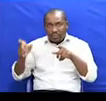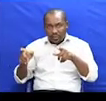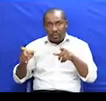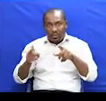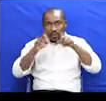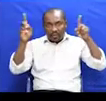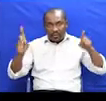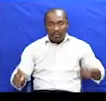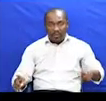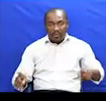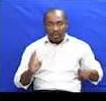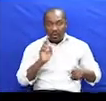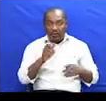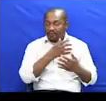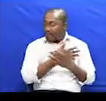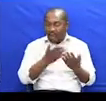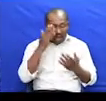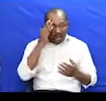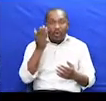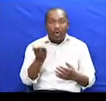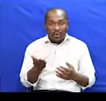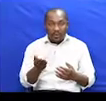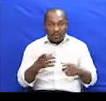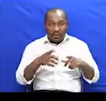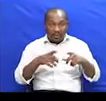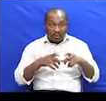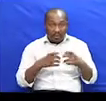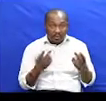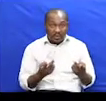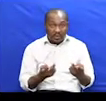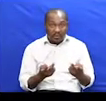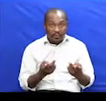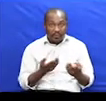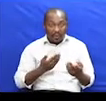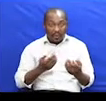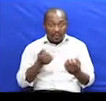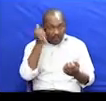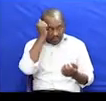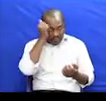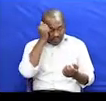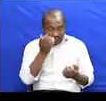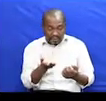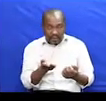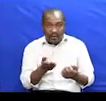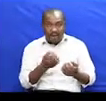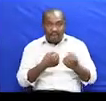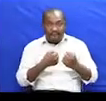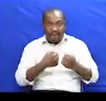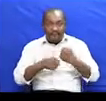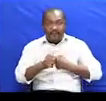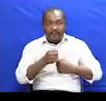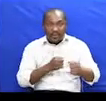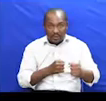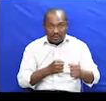unknown. But also, let us remind ourselves, what is the function of